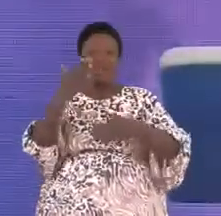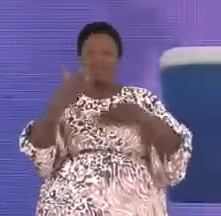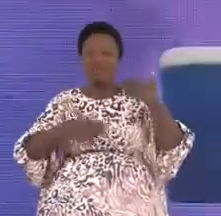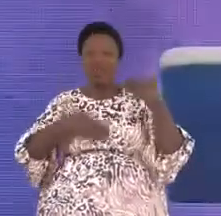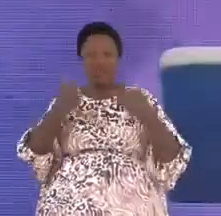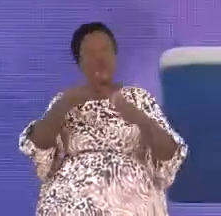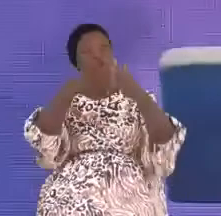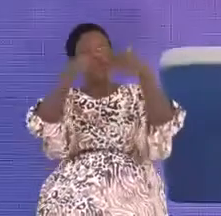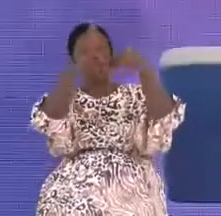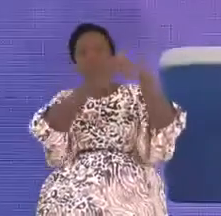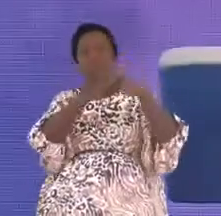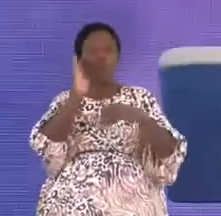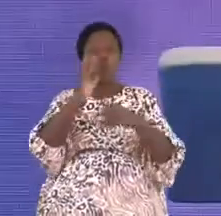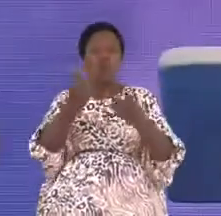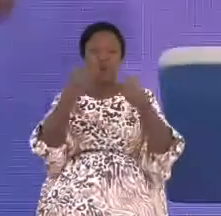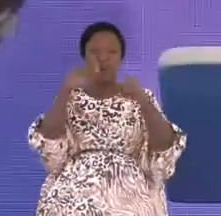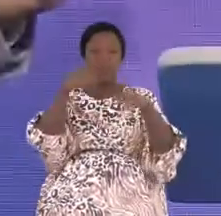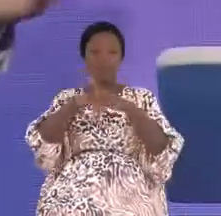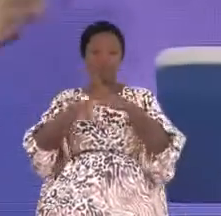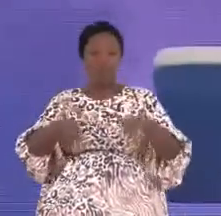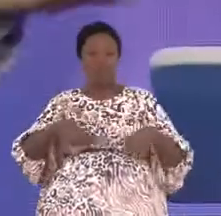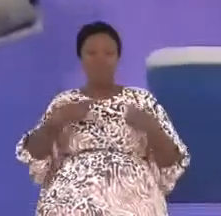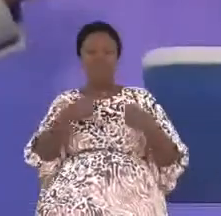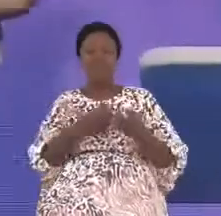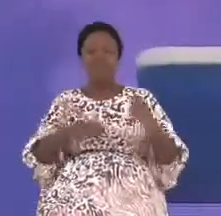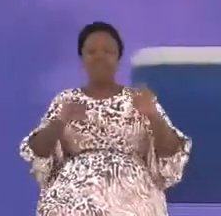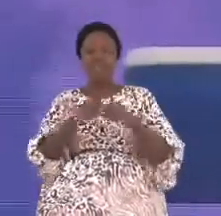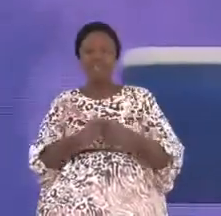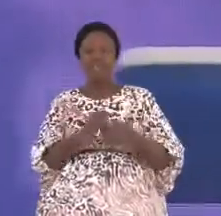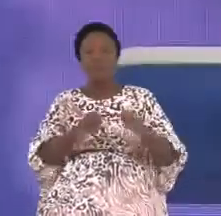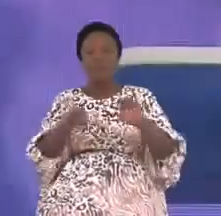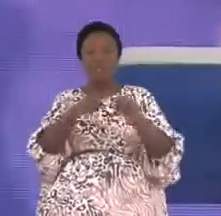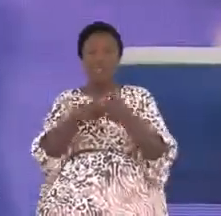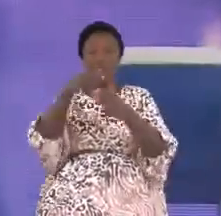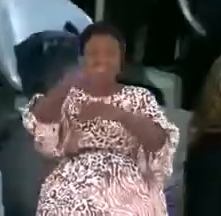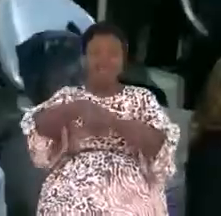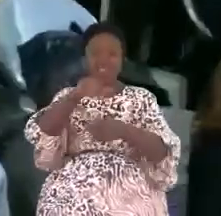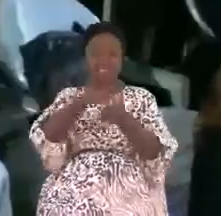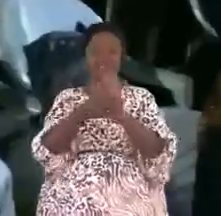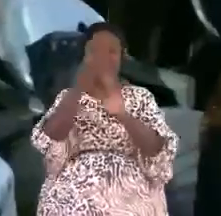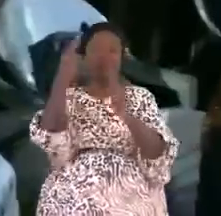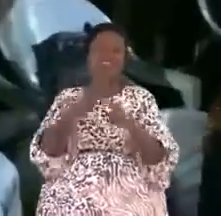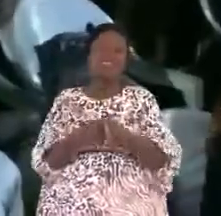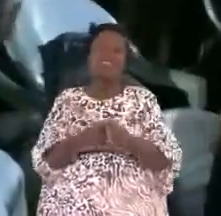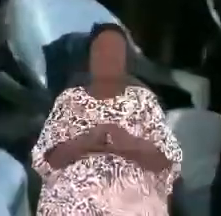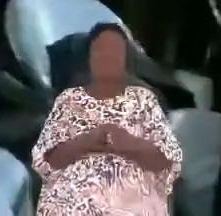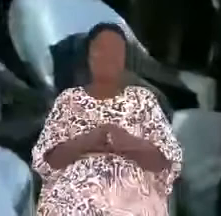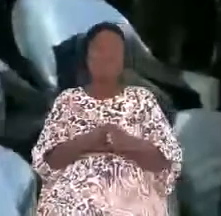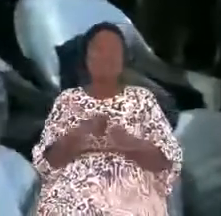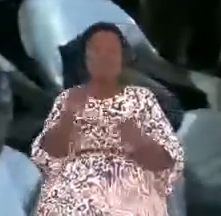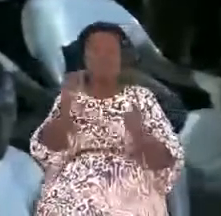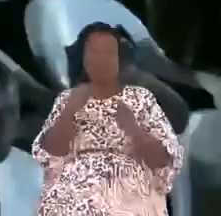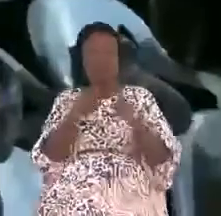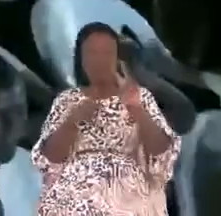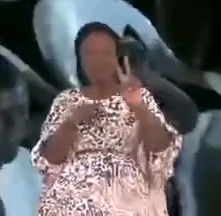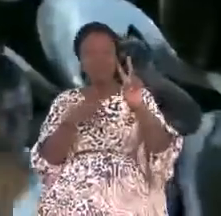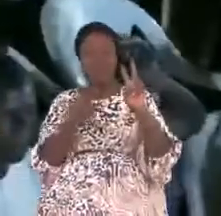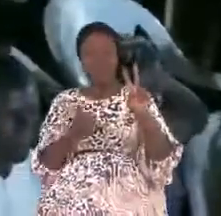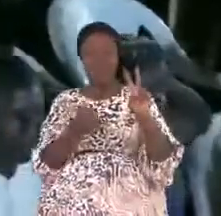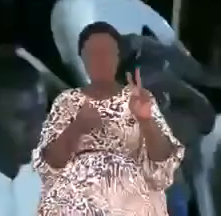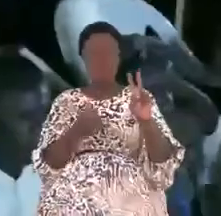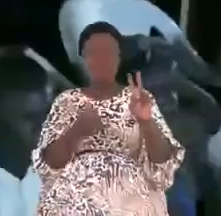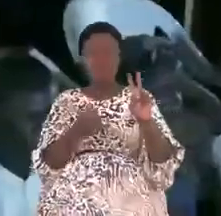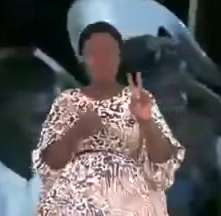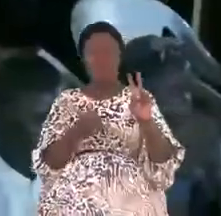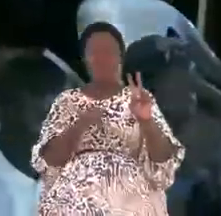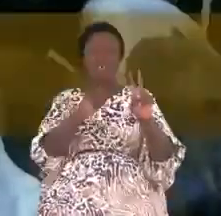heaven will come to your life even tonight in jesus name point number two there is the